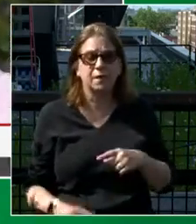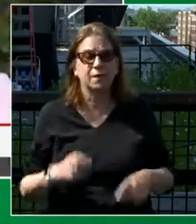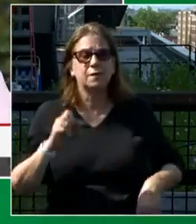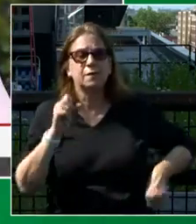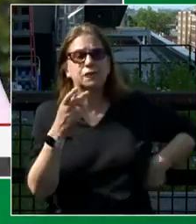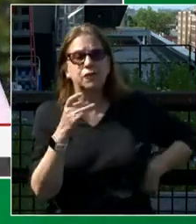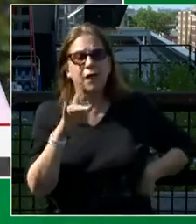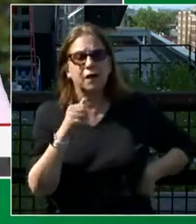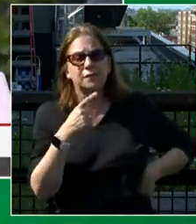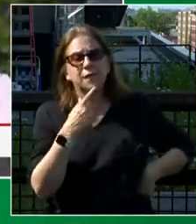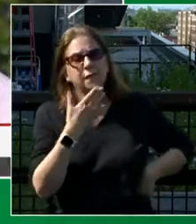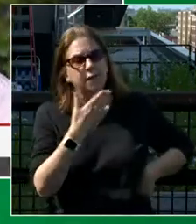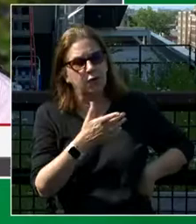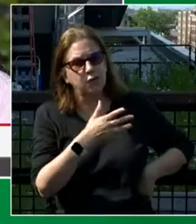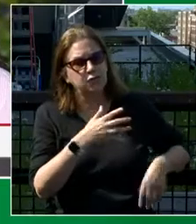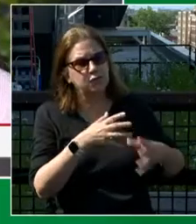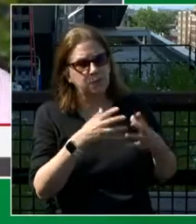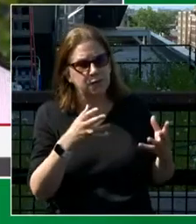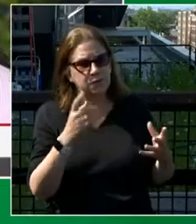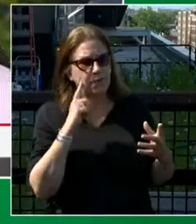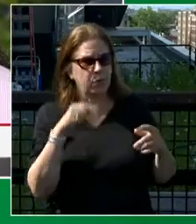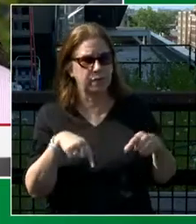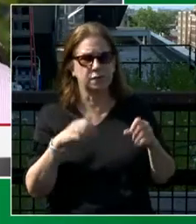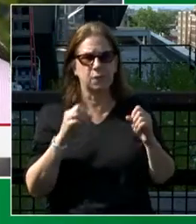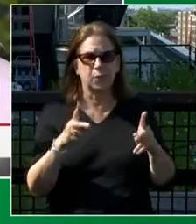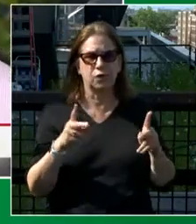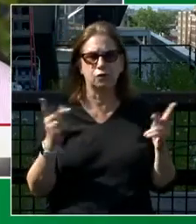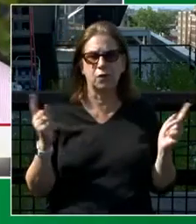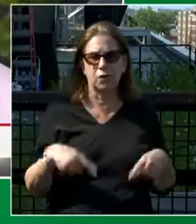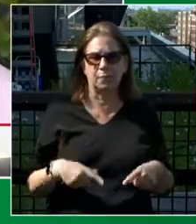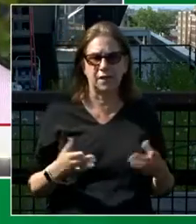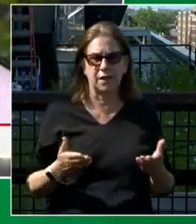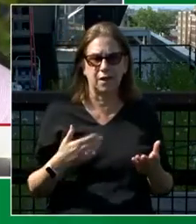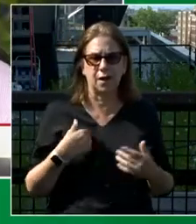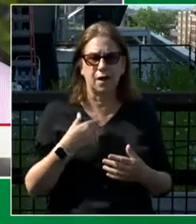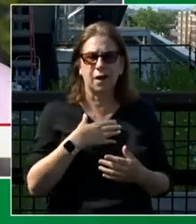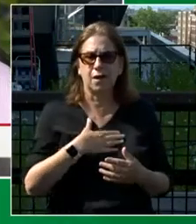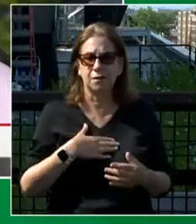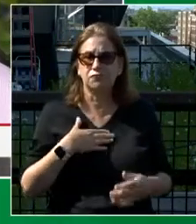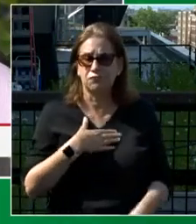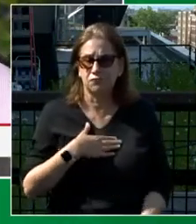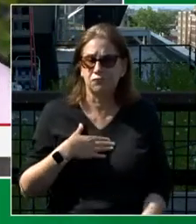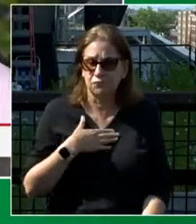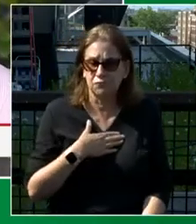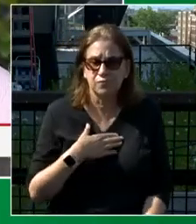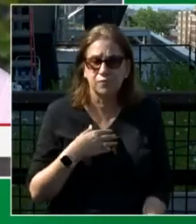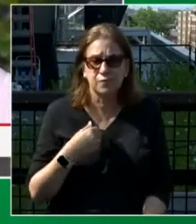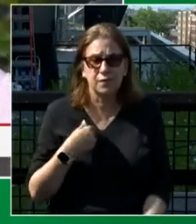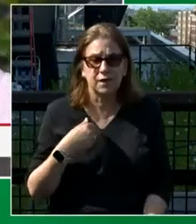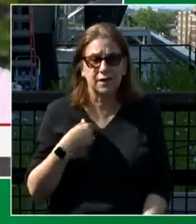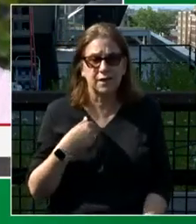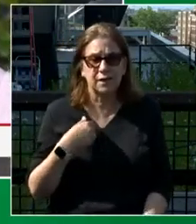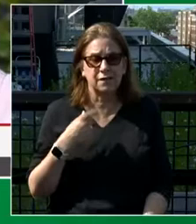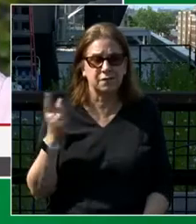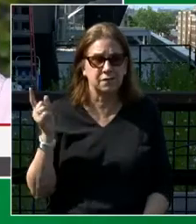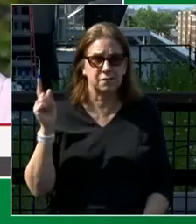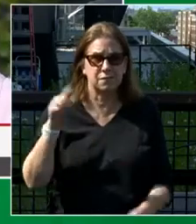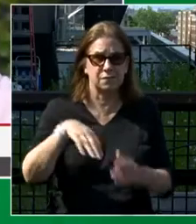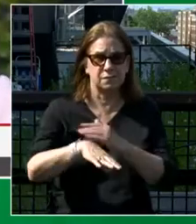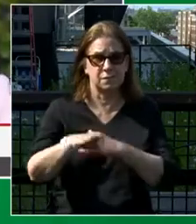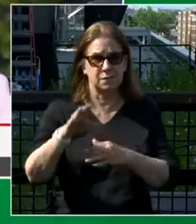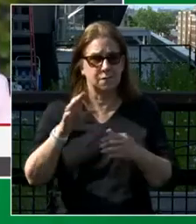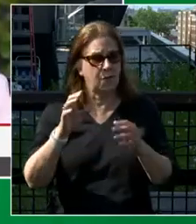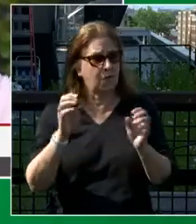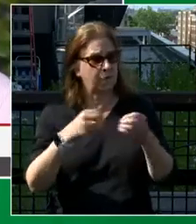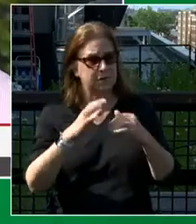opportunity to be here. I'm very pleased that we are returning to work next Tuesday on June 1st.